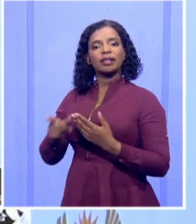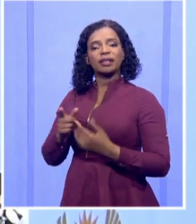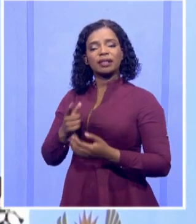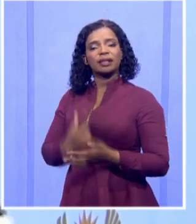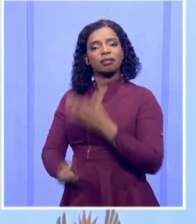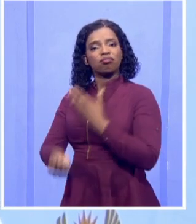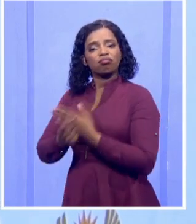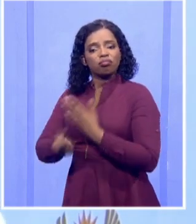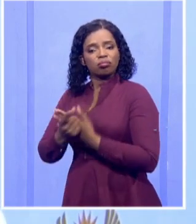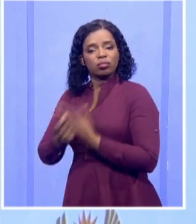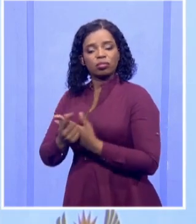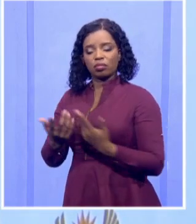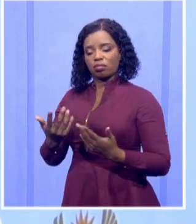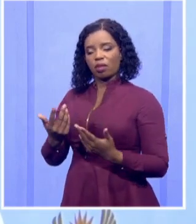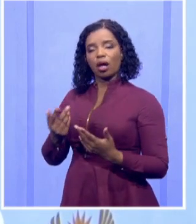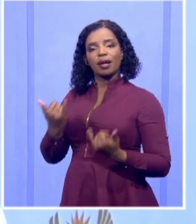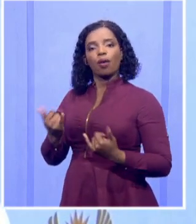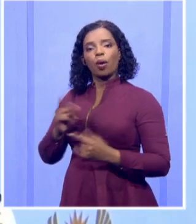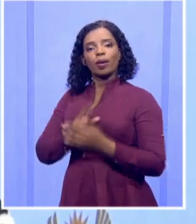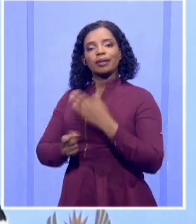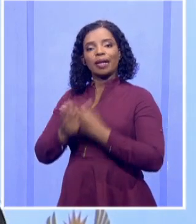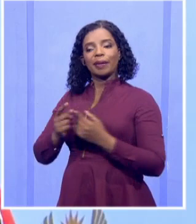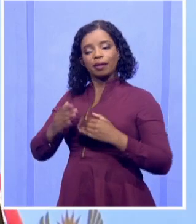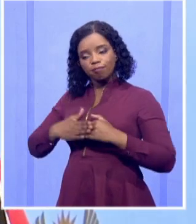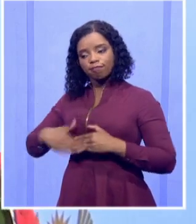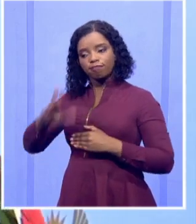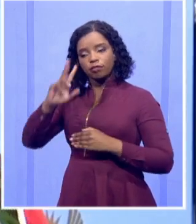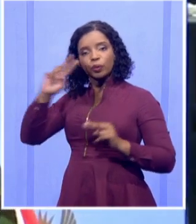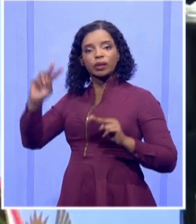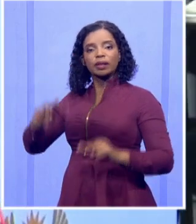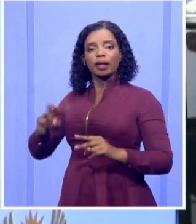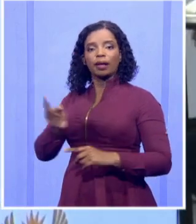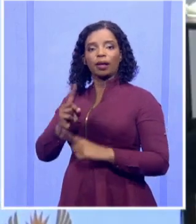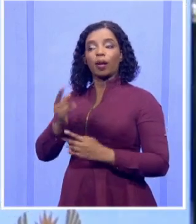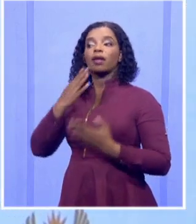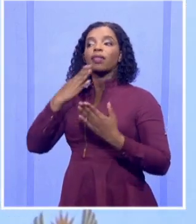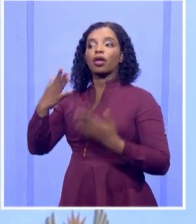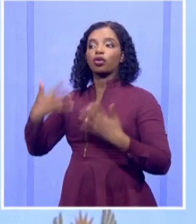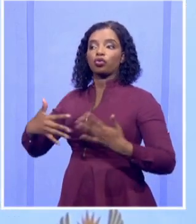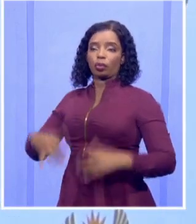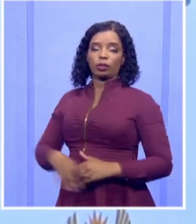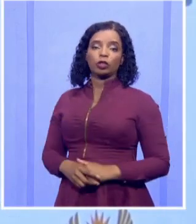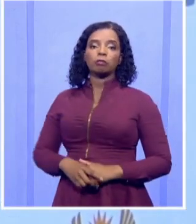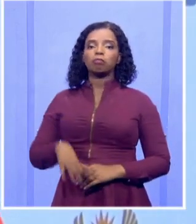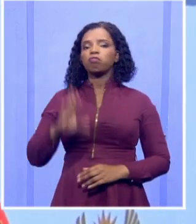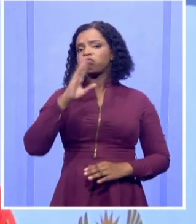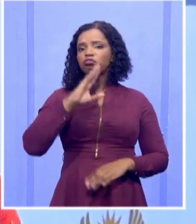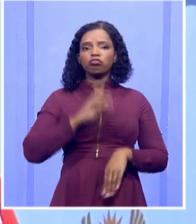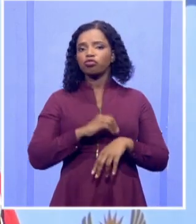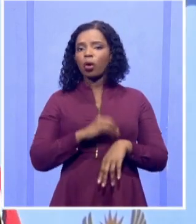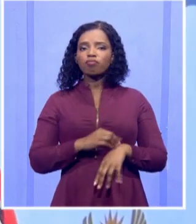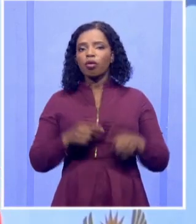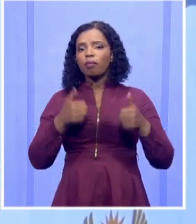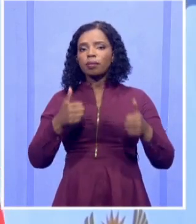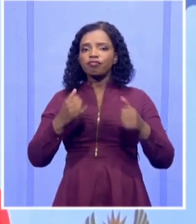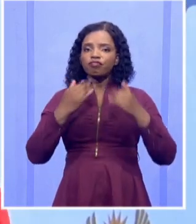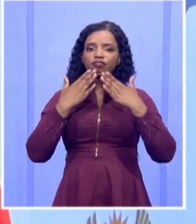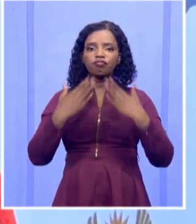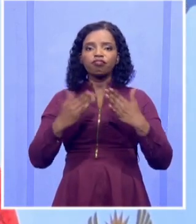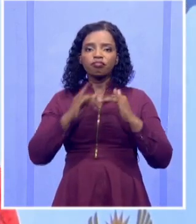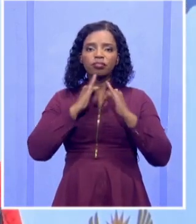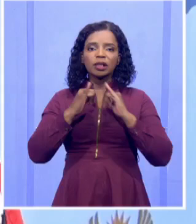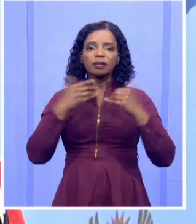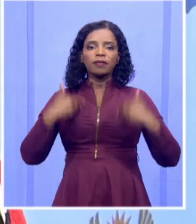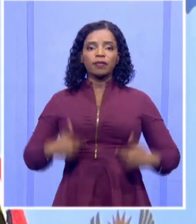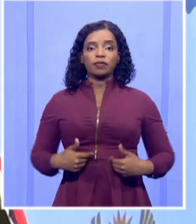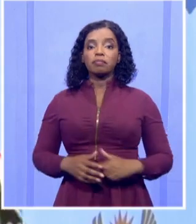infrastructure development overall that we are likely to see. Mr. Mushweshwe, thanks so much for stopping by. No problem. Thanks for having me. So let me just get it from